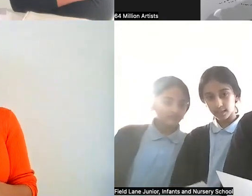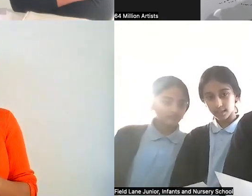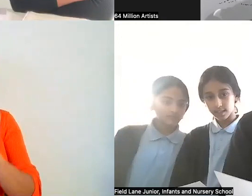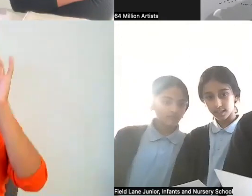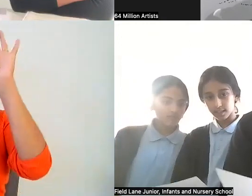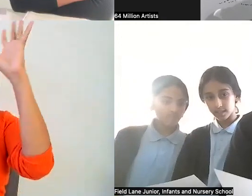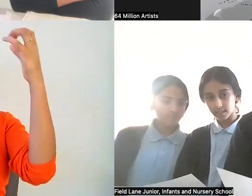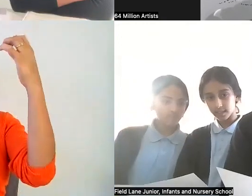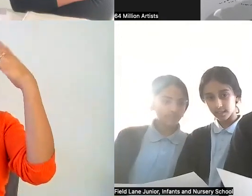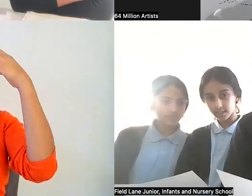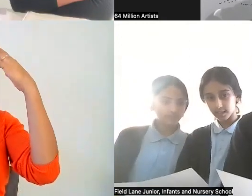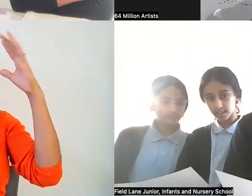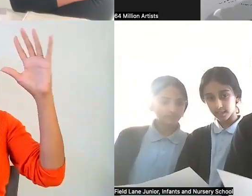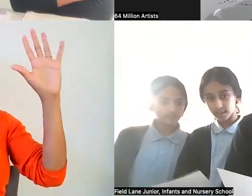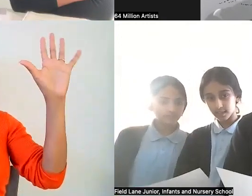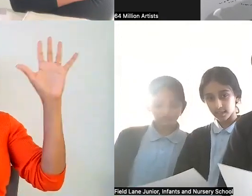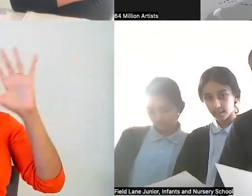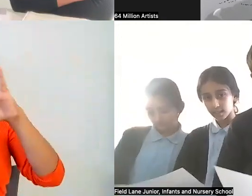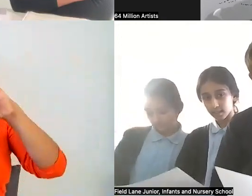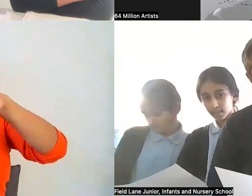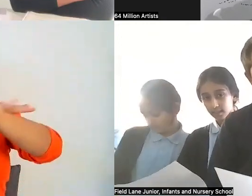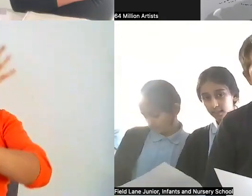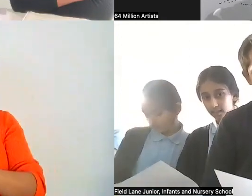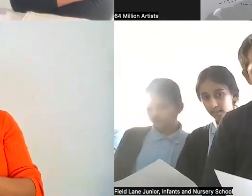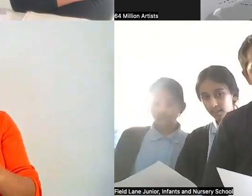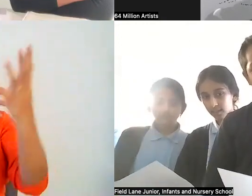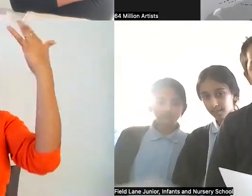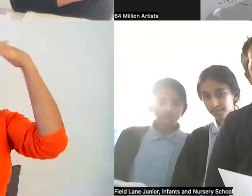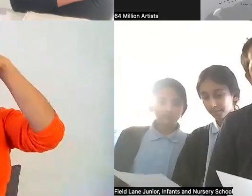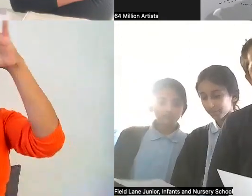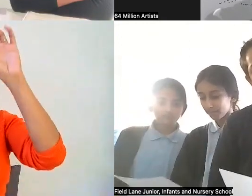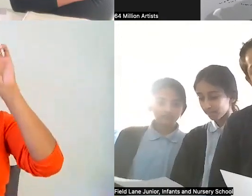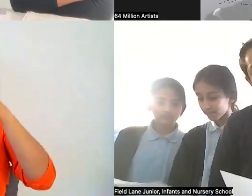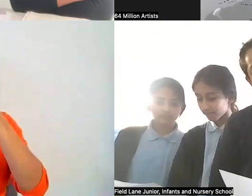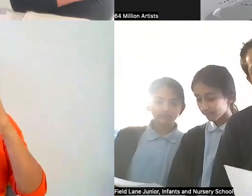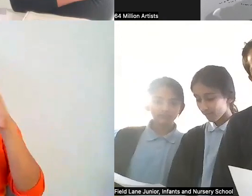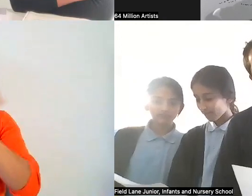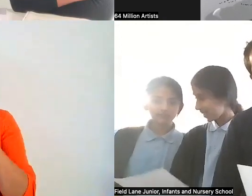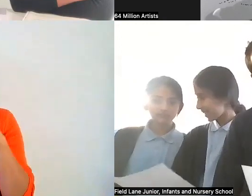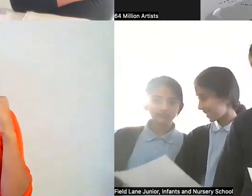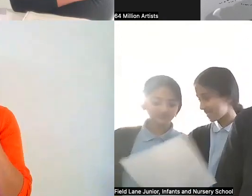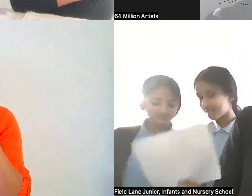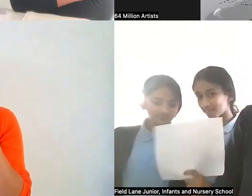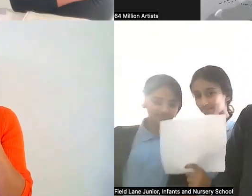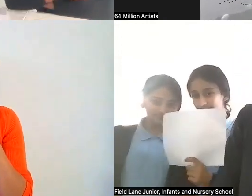my eyes. A mix of green and pink. Unforgettable colours. Brr,